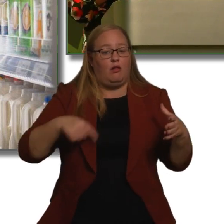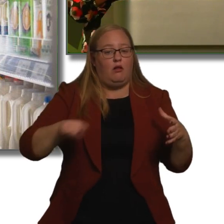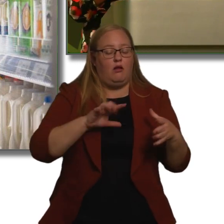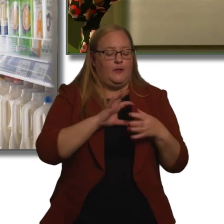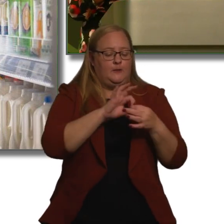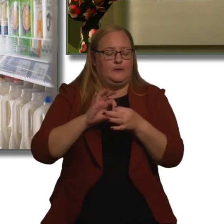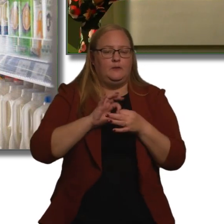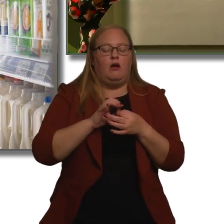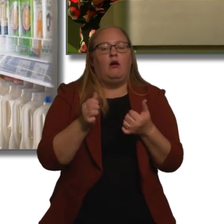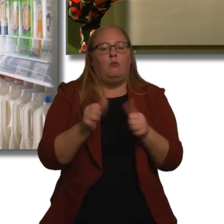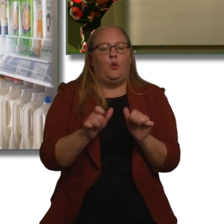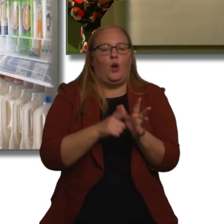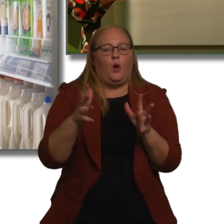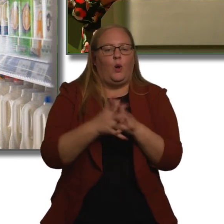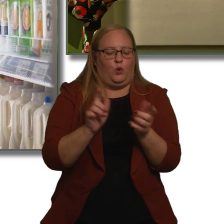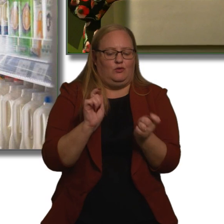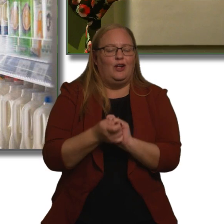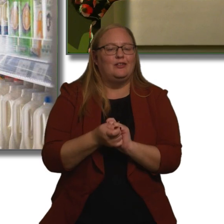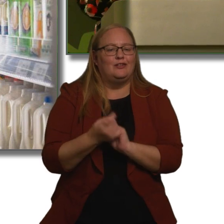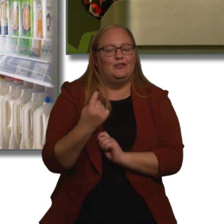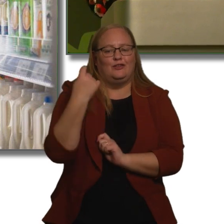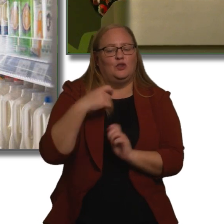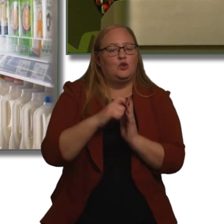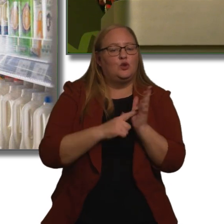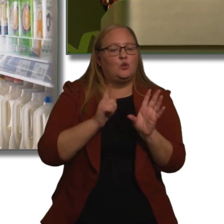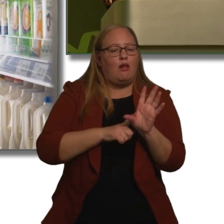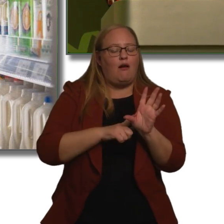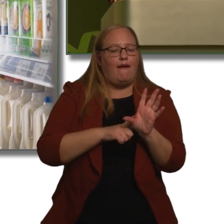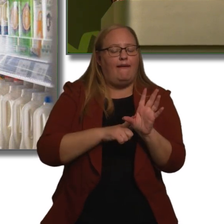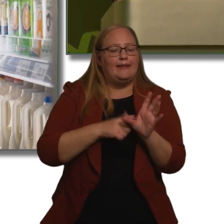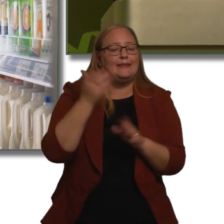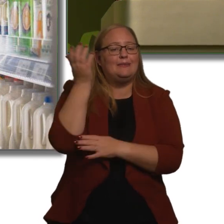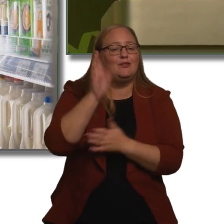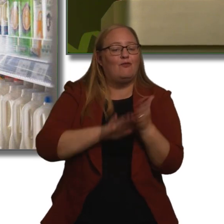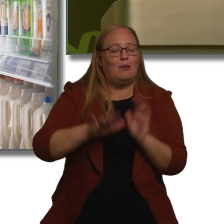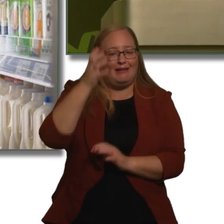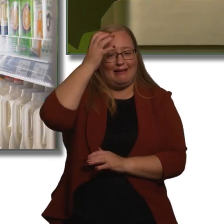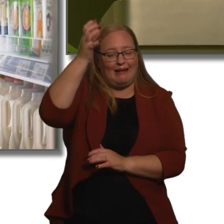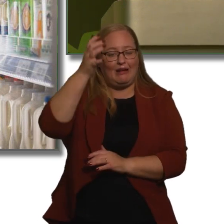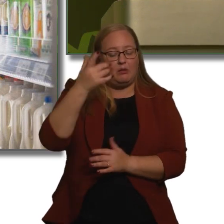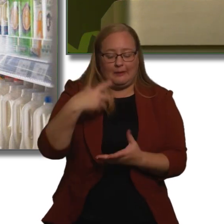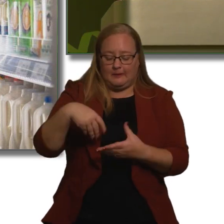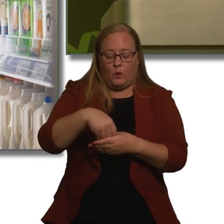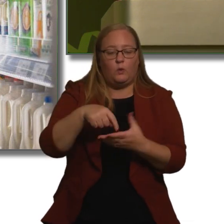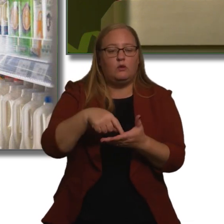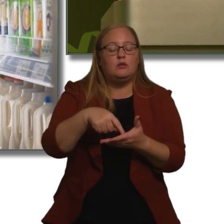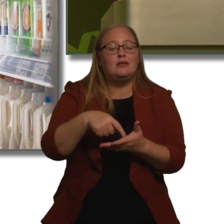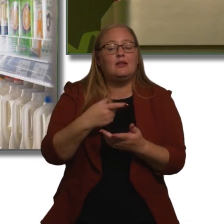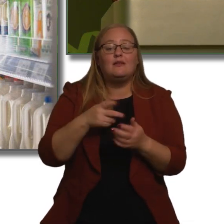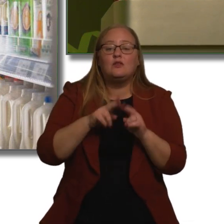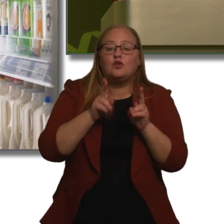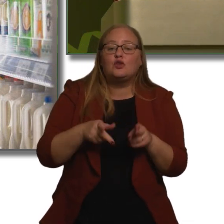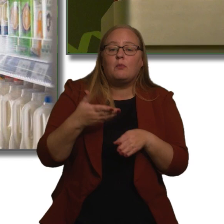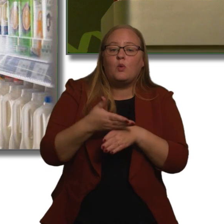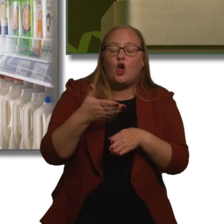law. With the July King's Speech confirming that the assault of a shop worker will now be a